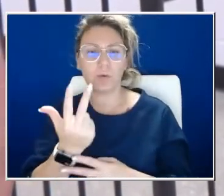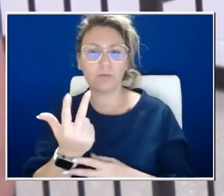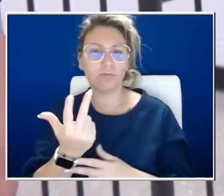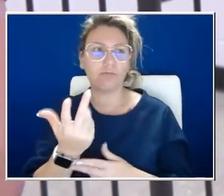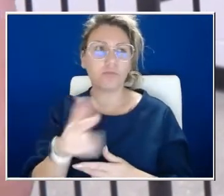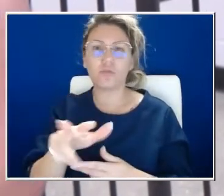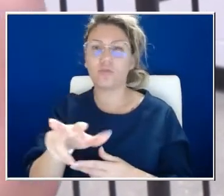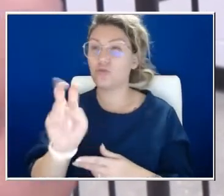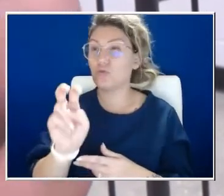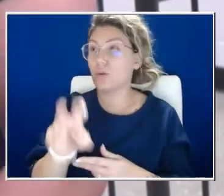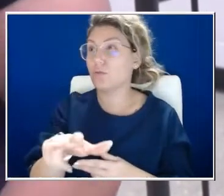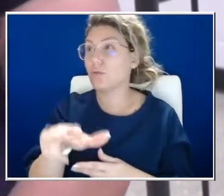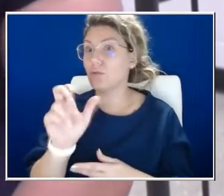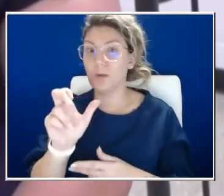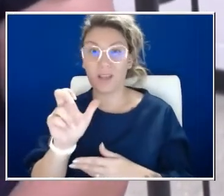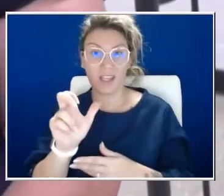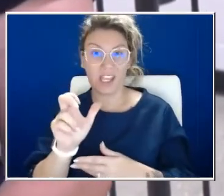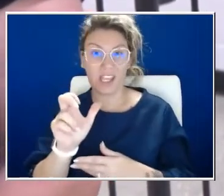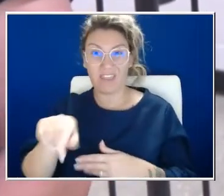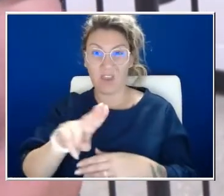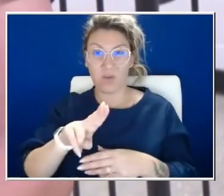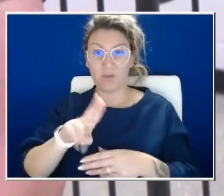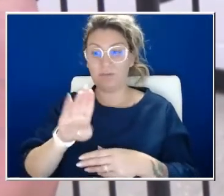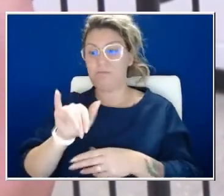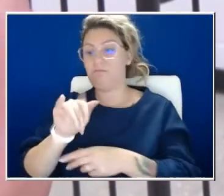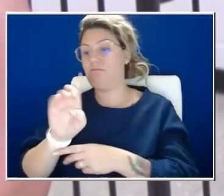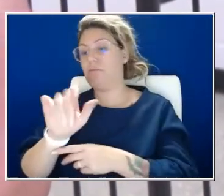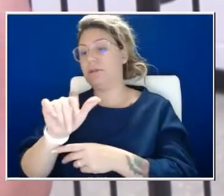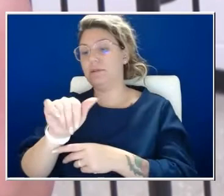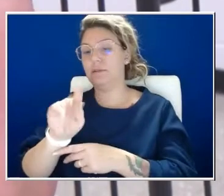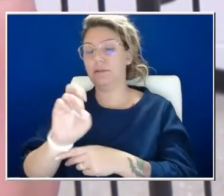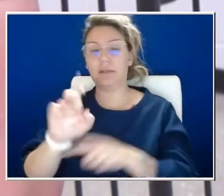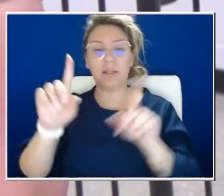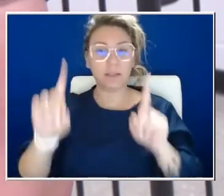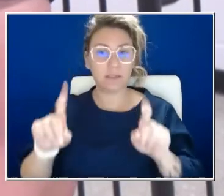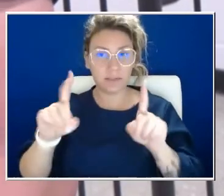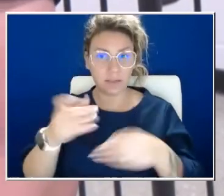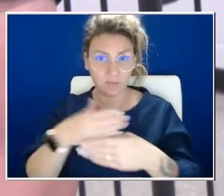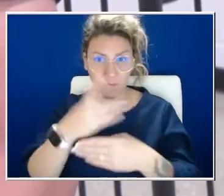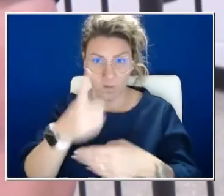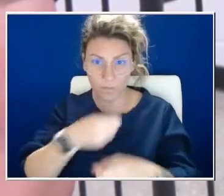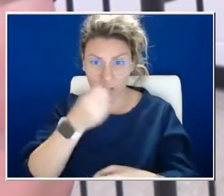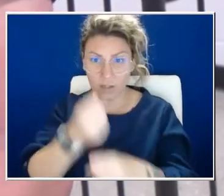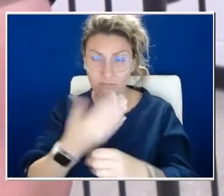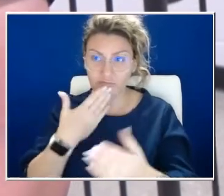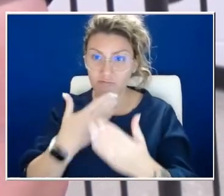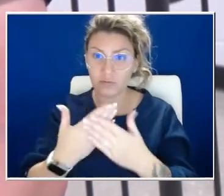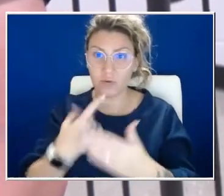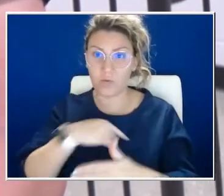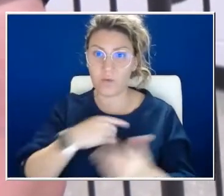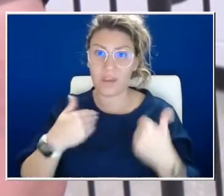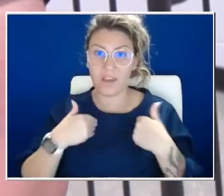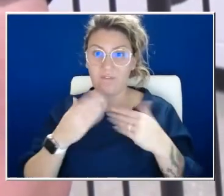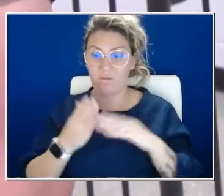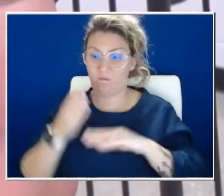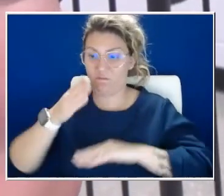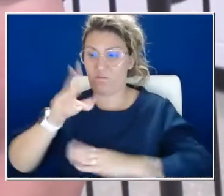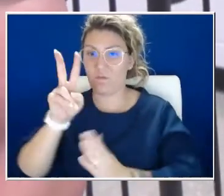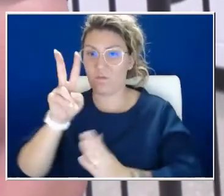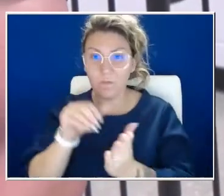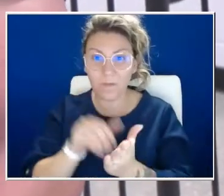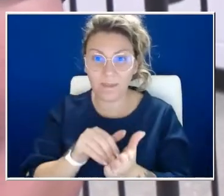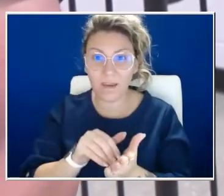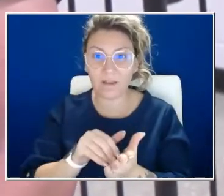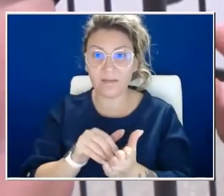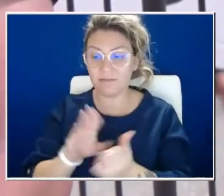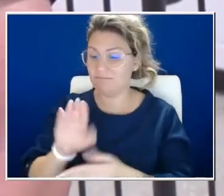baseline tests done in a year. That was good for us. We have over 2,000 of these baseline sway